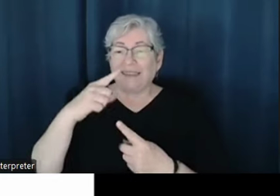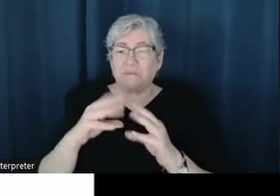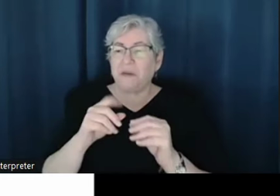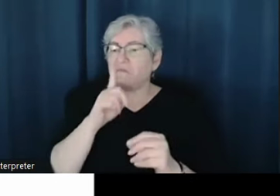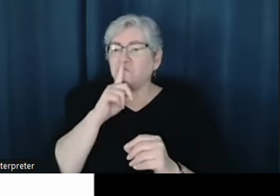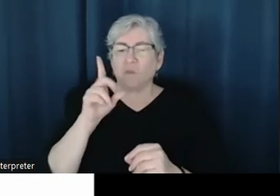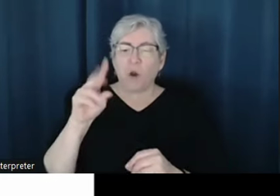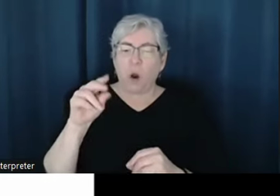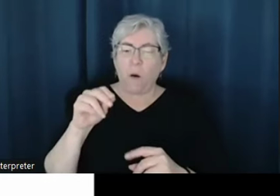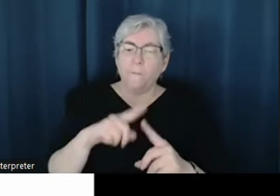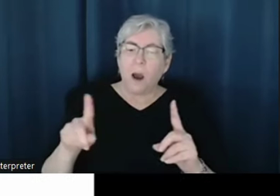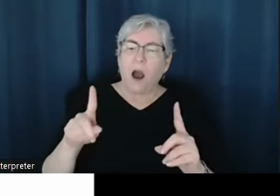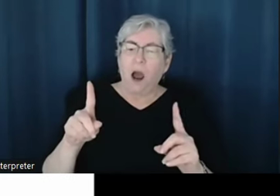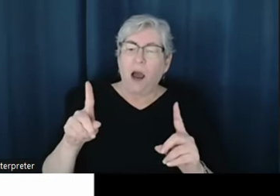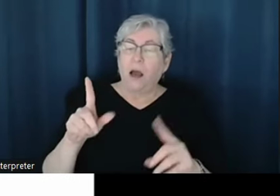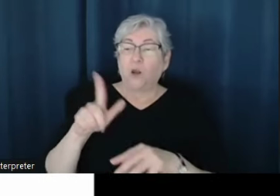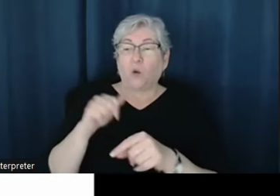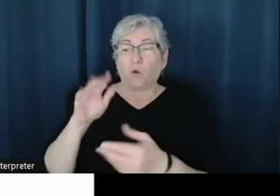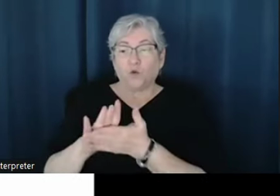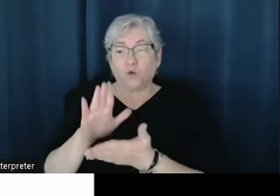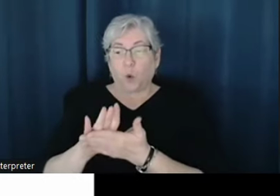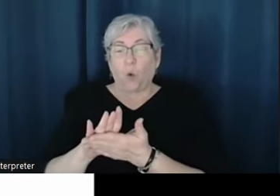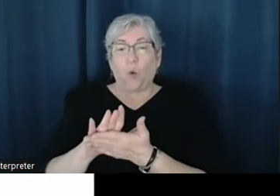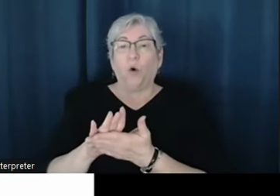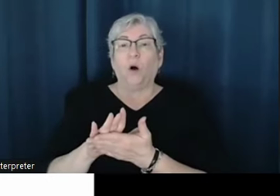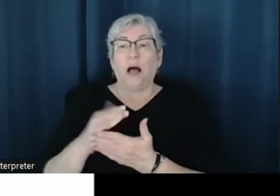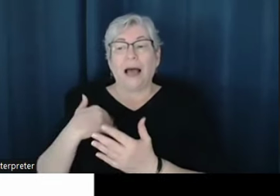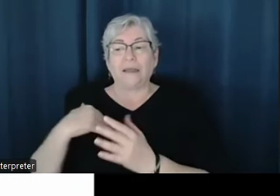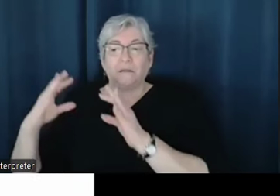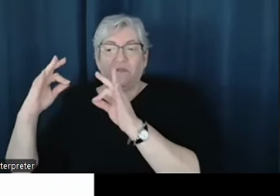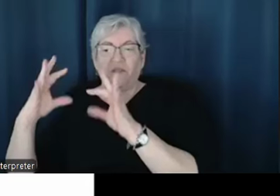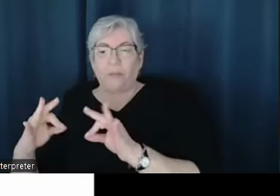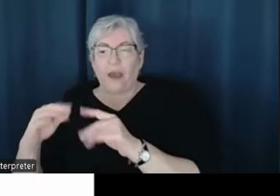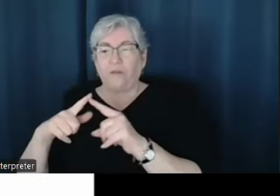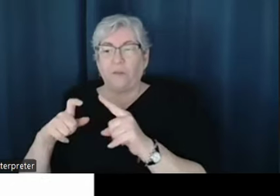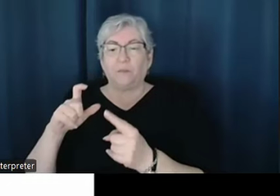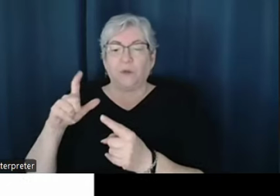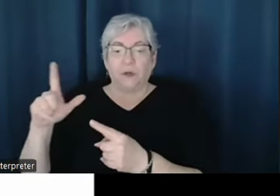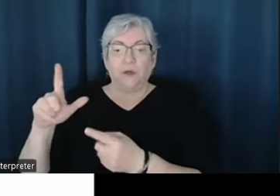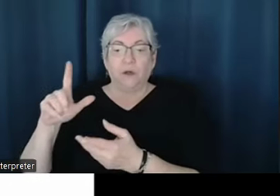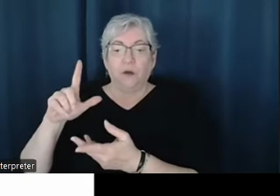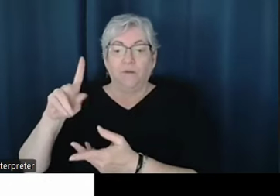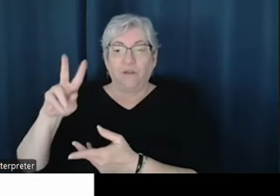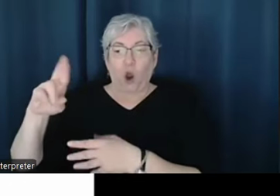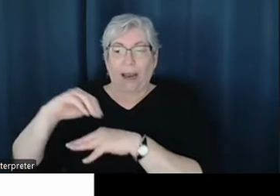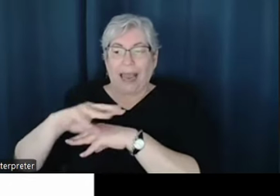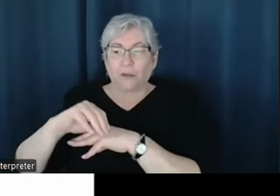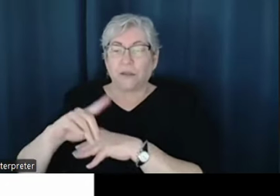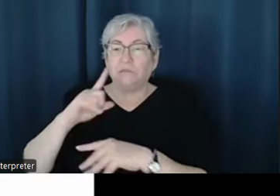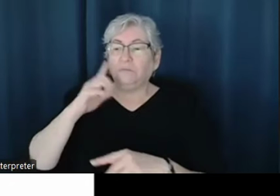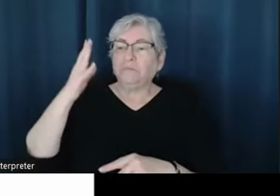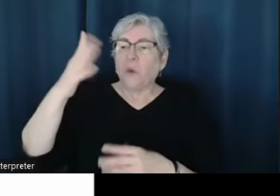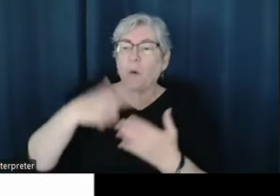optimal. But as long as the school district has the input from the VR counselor's perspective about that student and what that student might